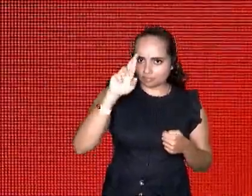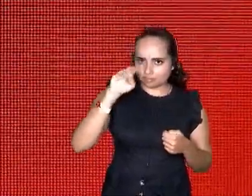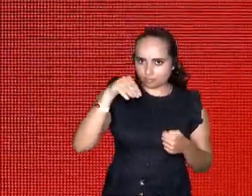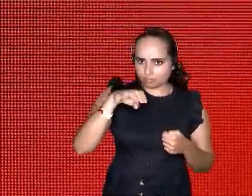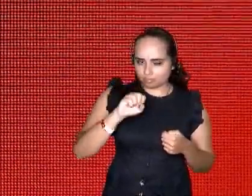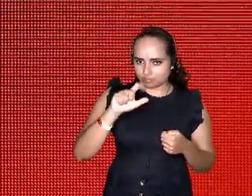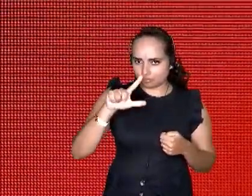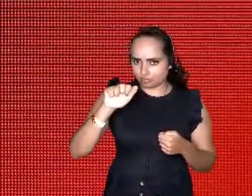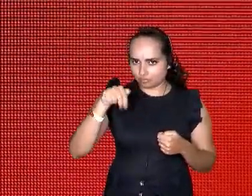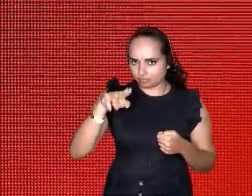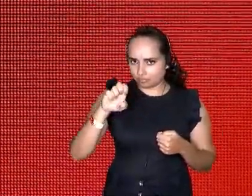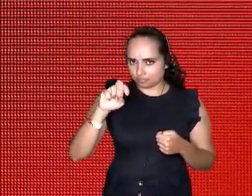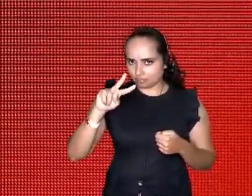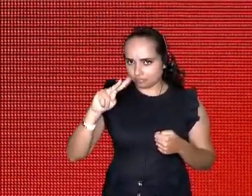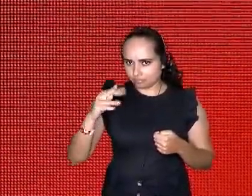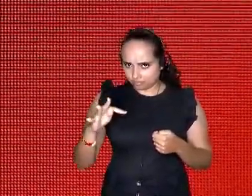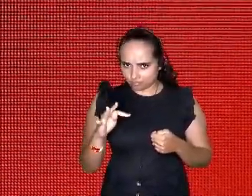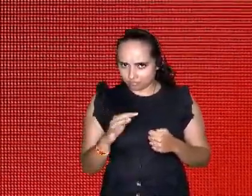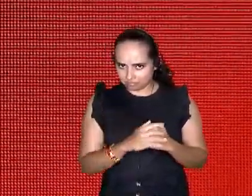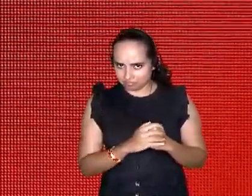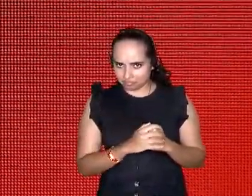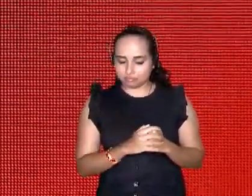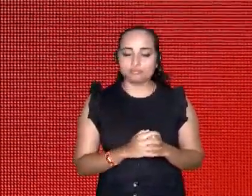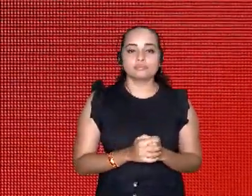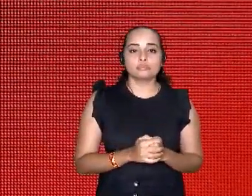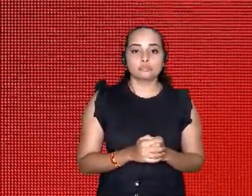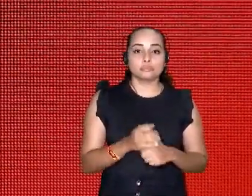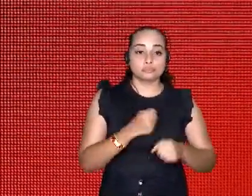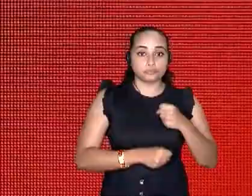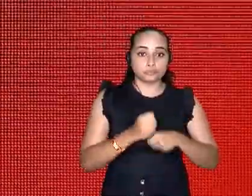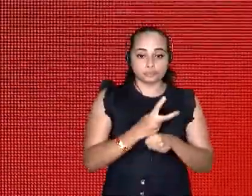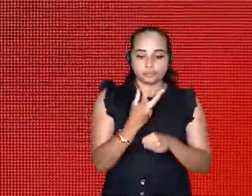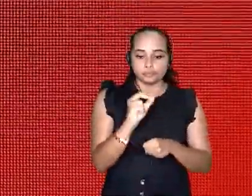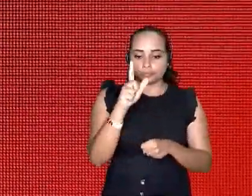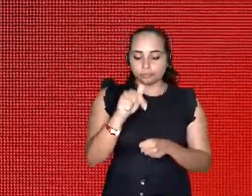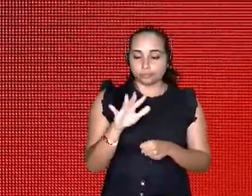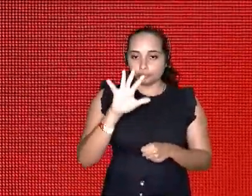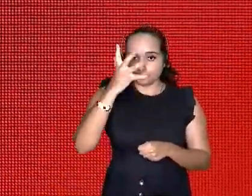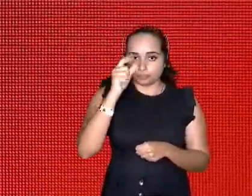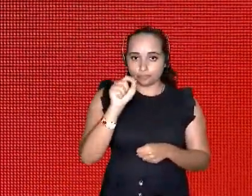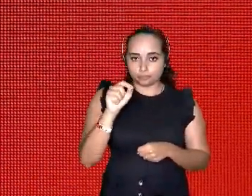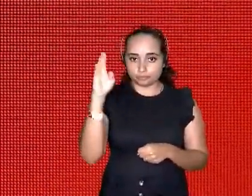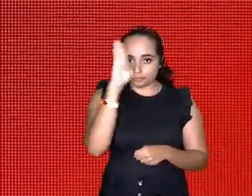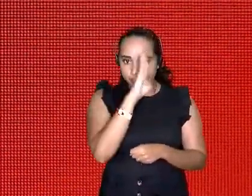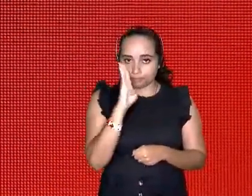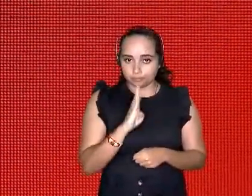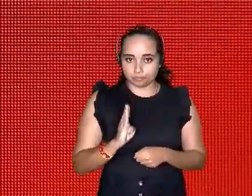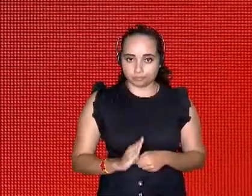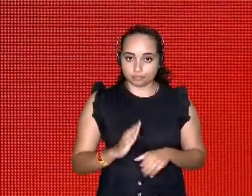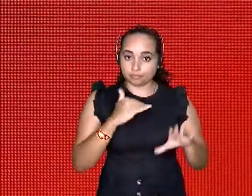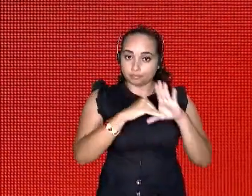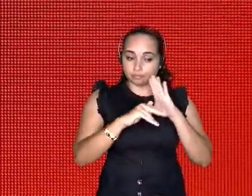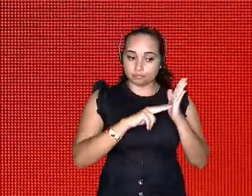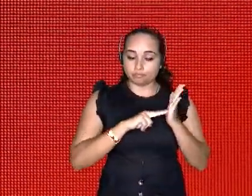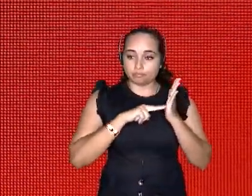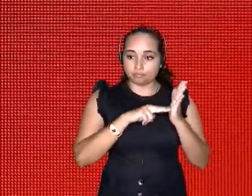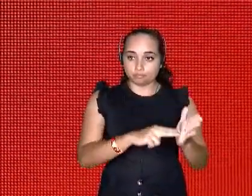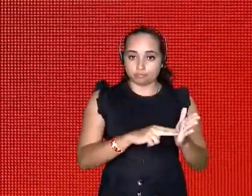So back in 2017, what happened is that Brazil sent a letter to the